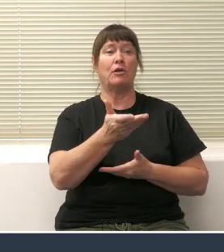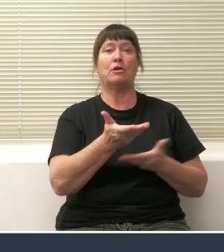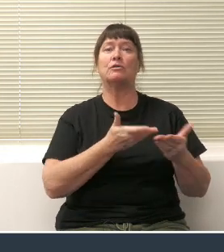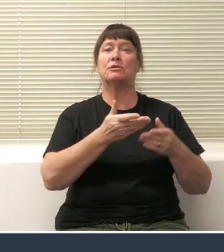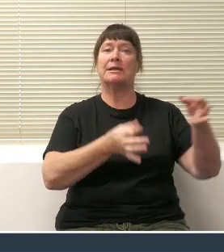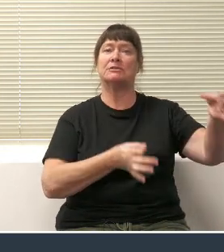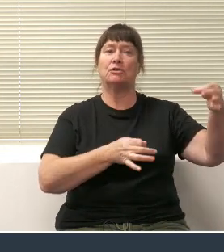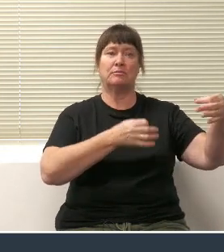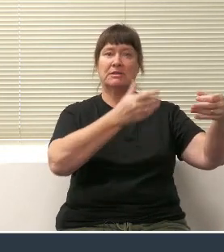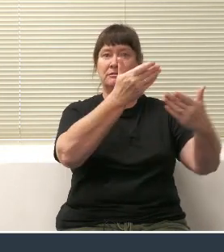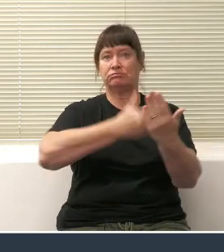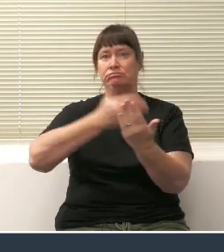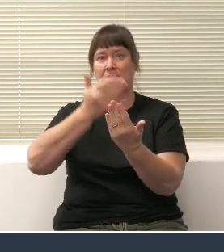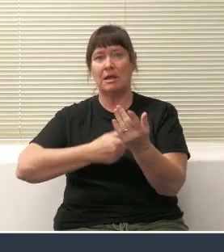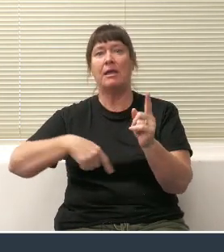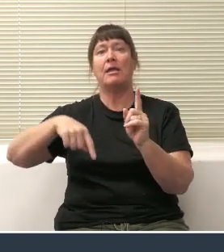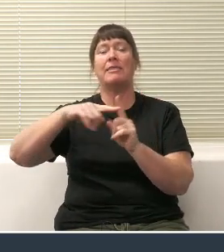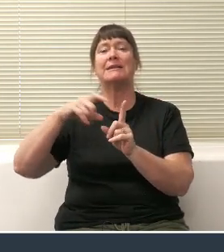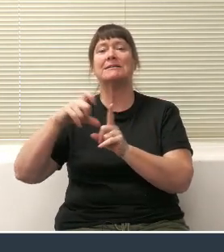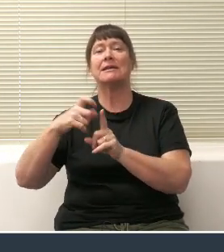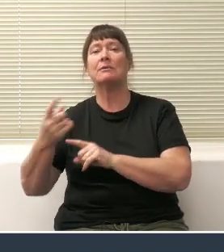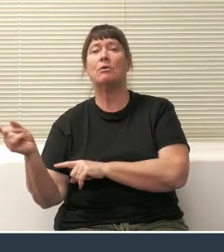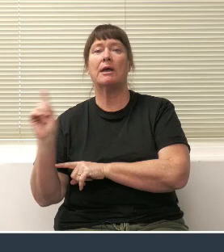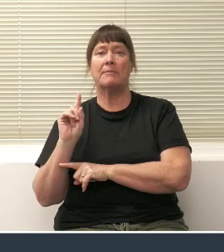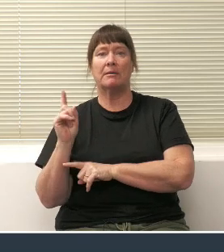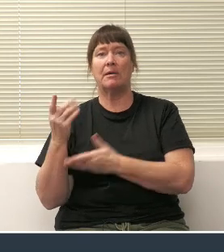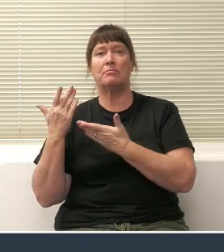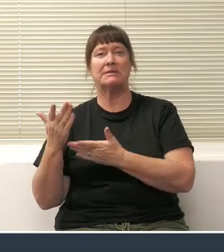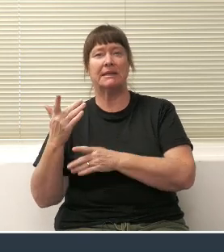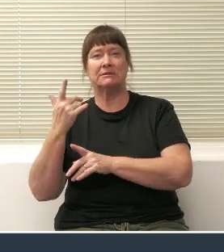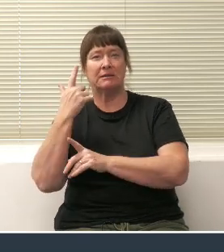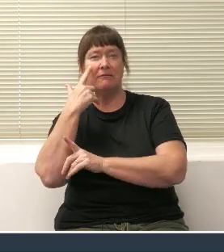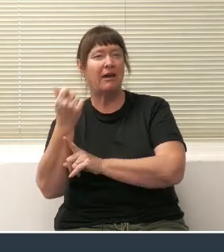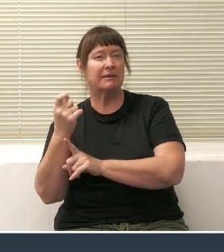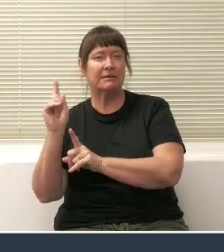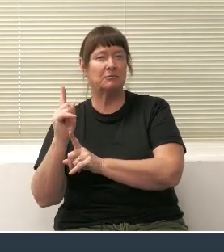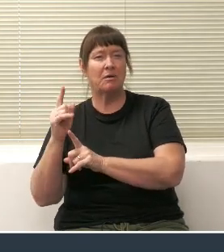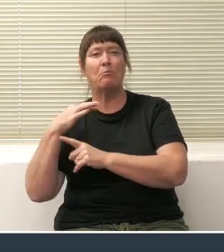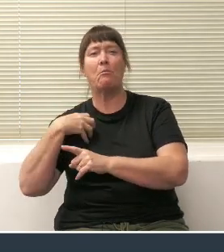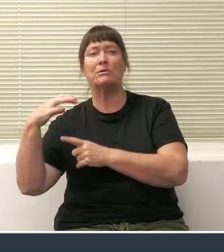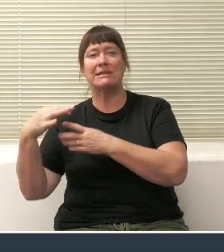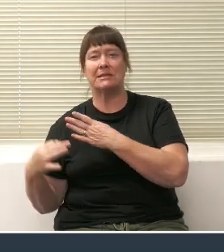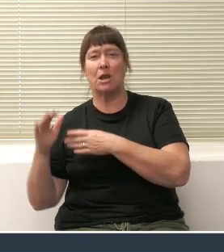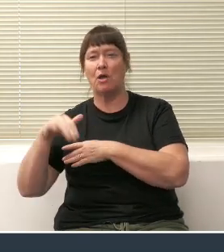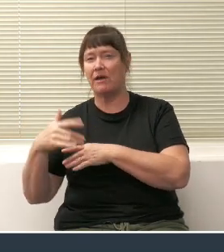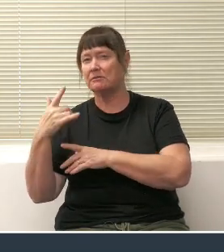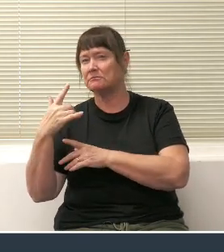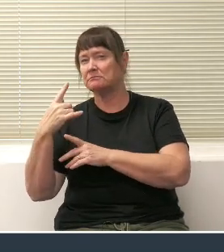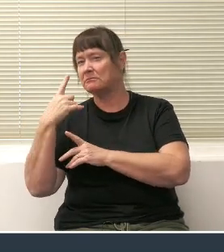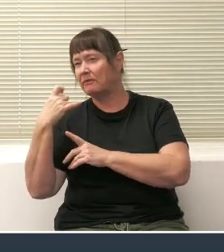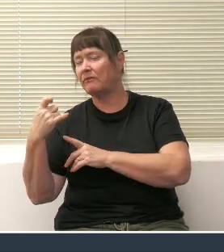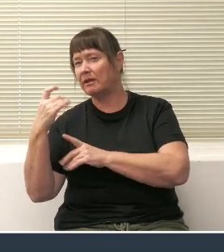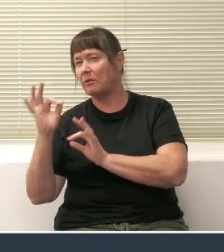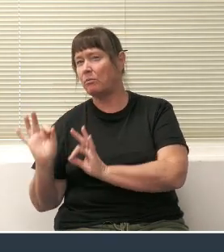consultation documents, and then Danica will come up and present the findings in a little bit more detail. So first of all,